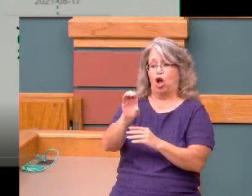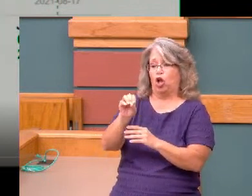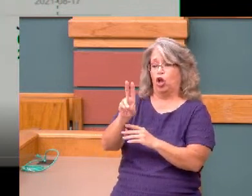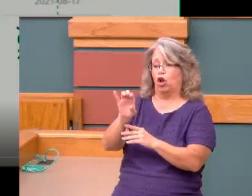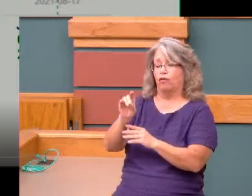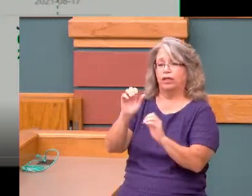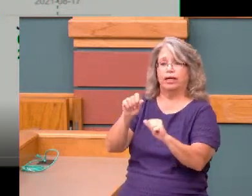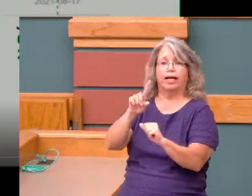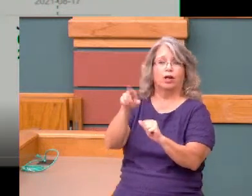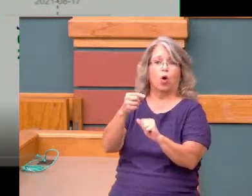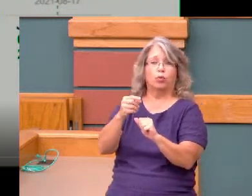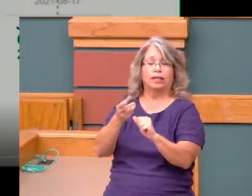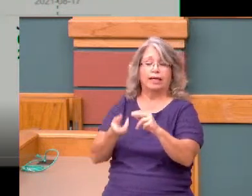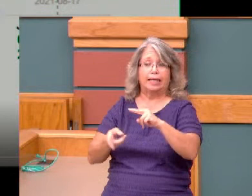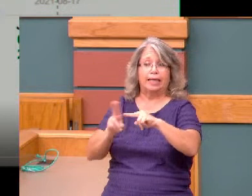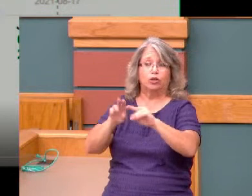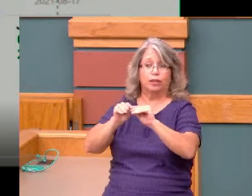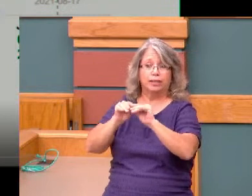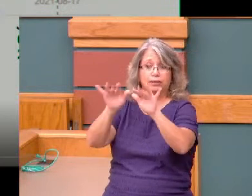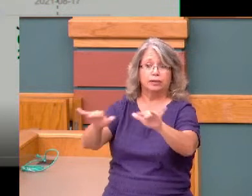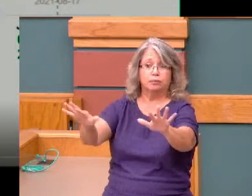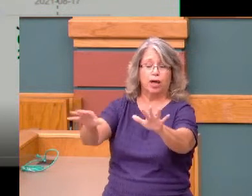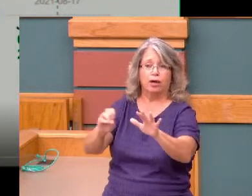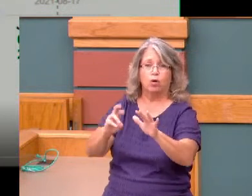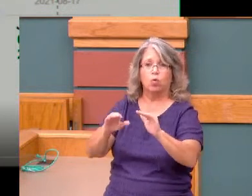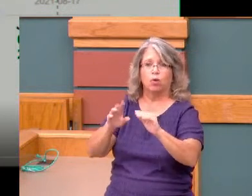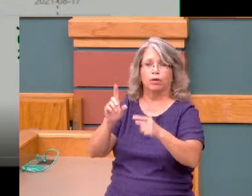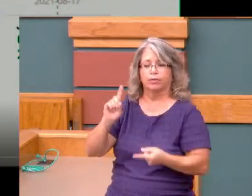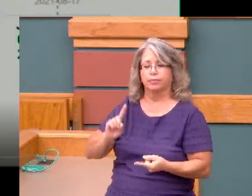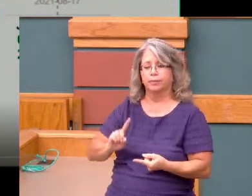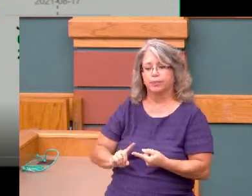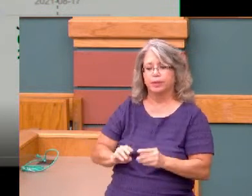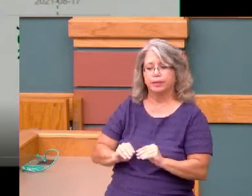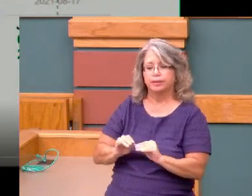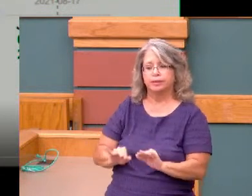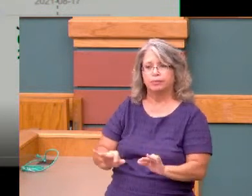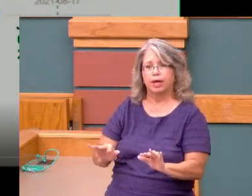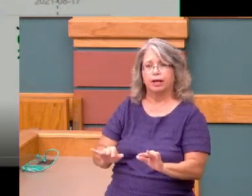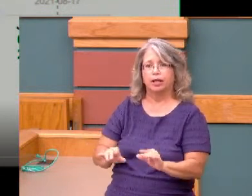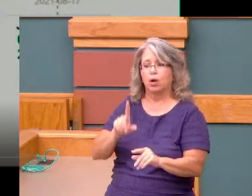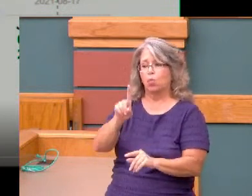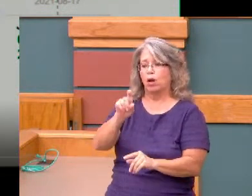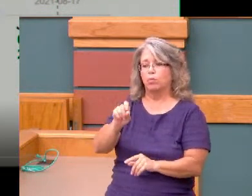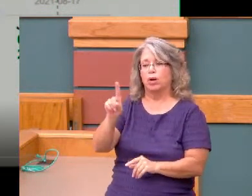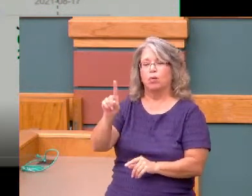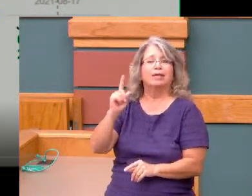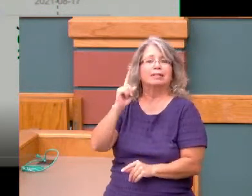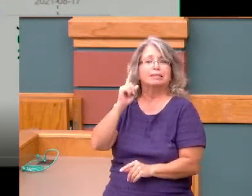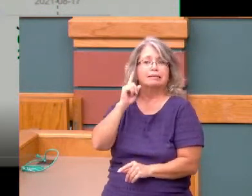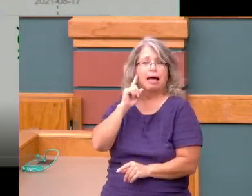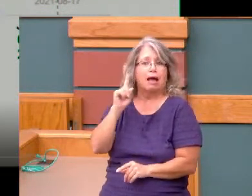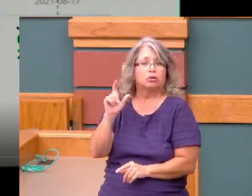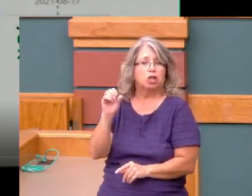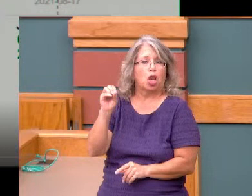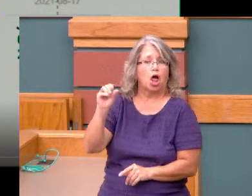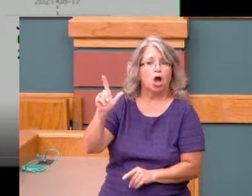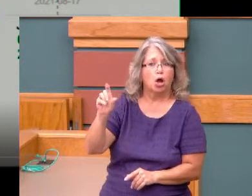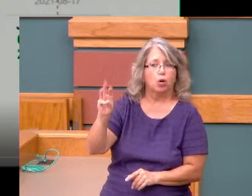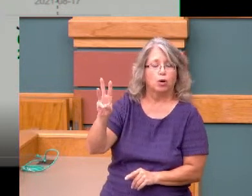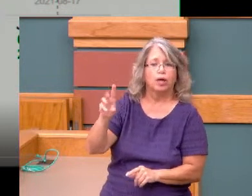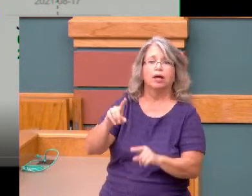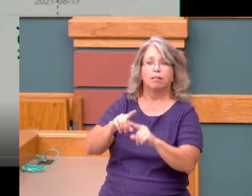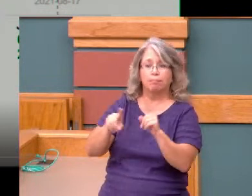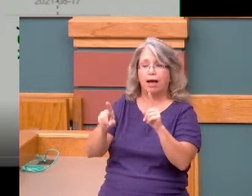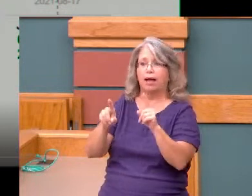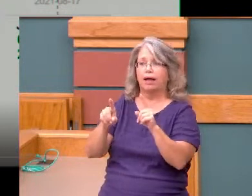slowing down, and that's the way COVID works. So even though 1.1 sounds low, and it's close to 1, it means